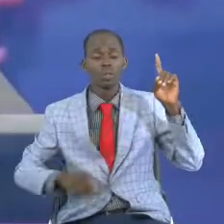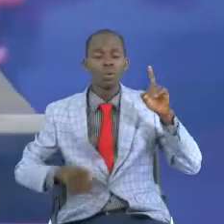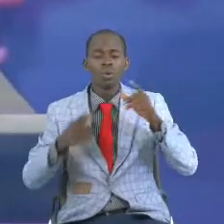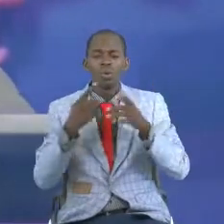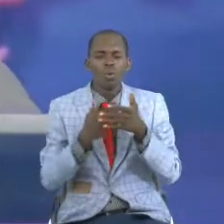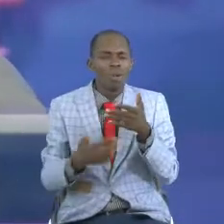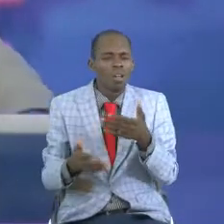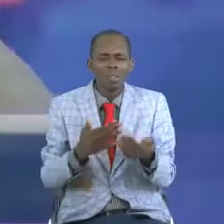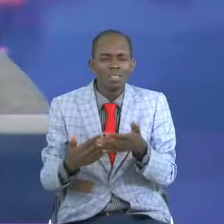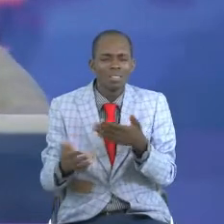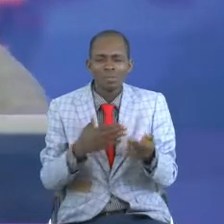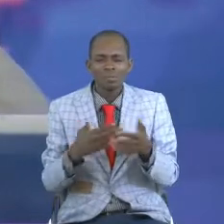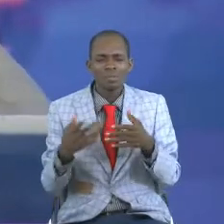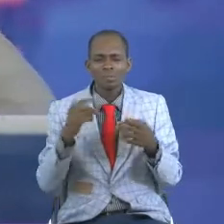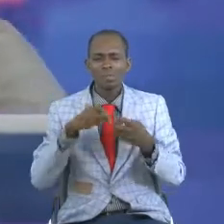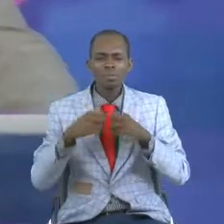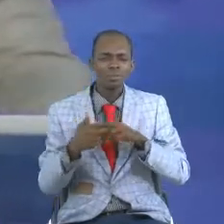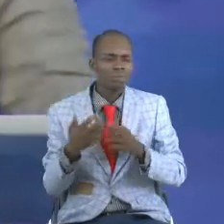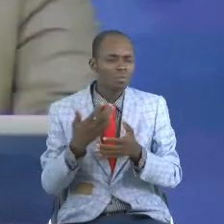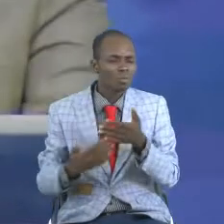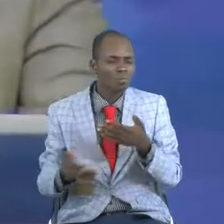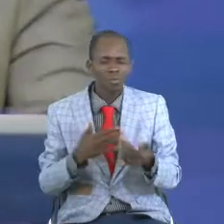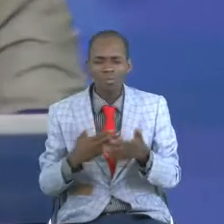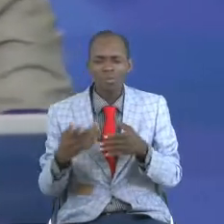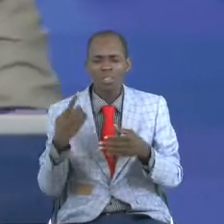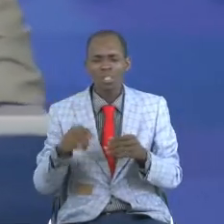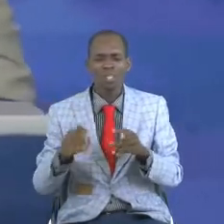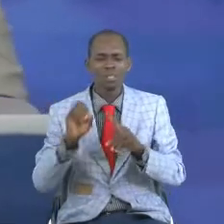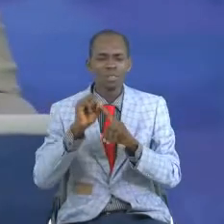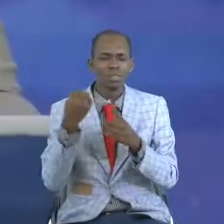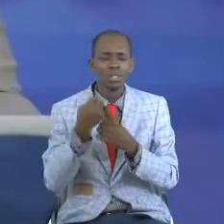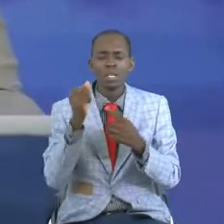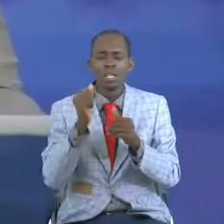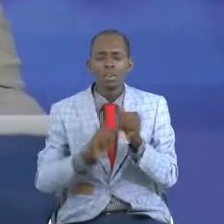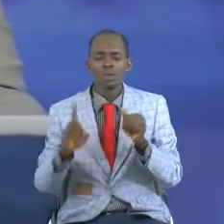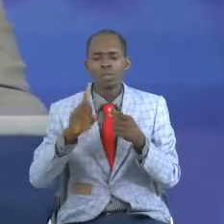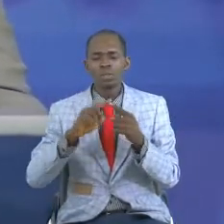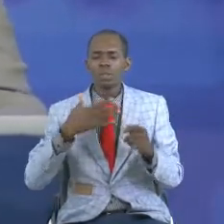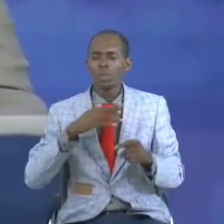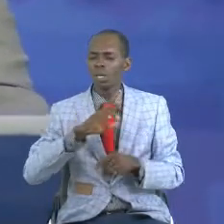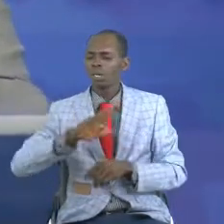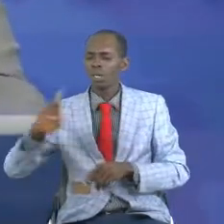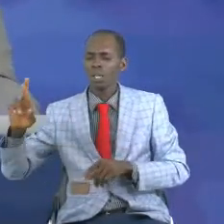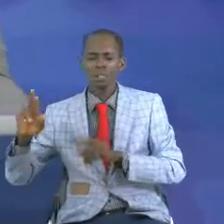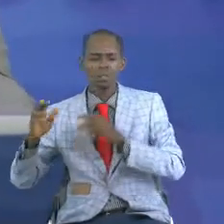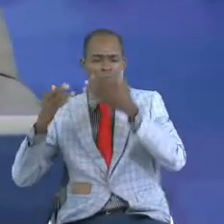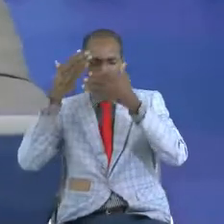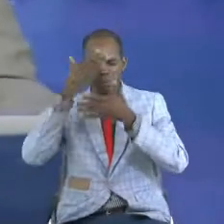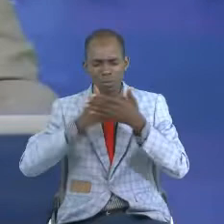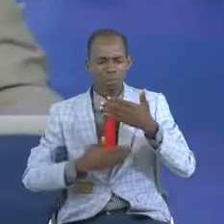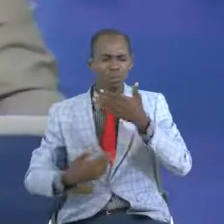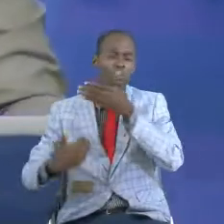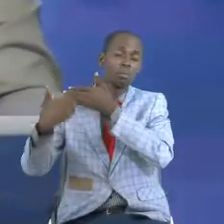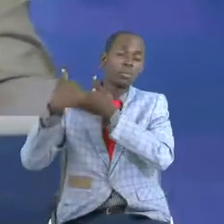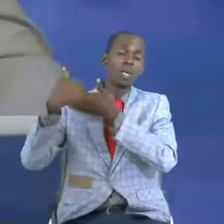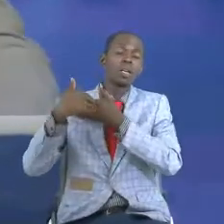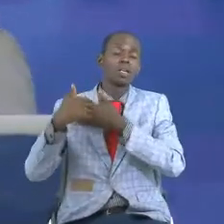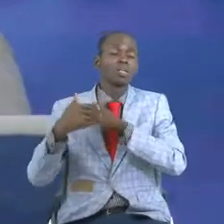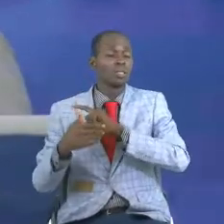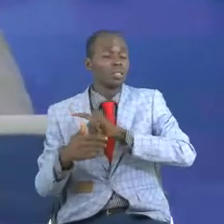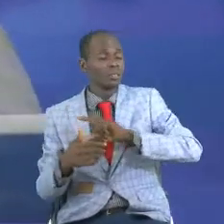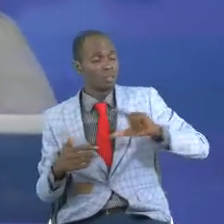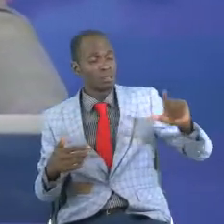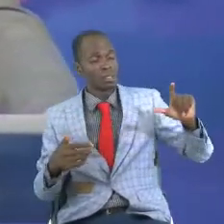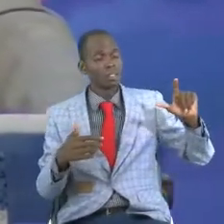problem, whatever the situation, everywhere to my right, to my front, to the back, to the front there, and to the left,